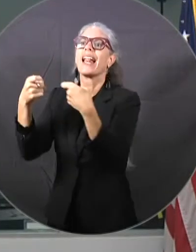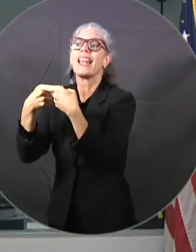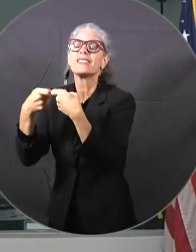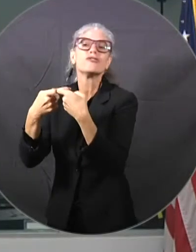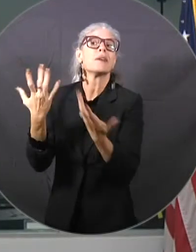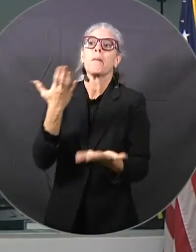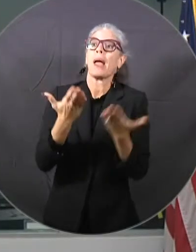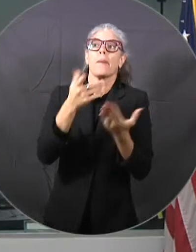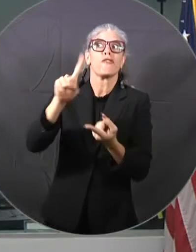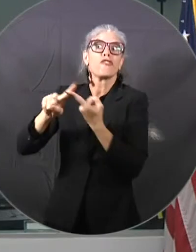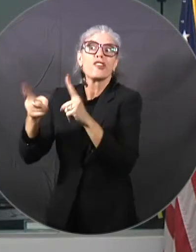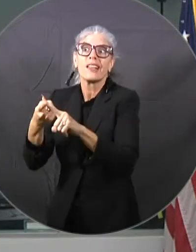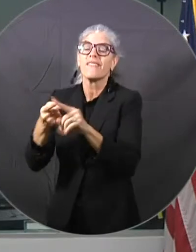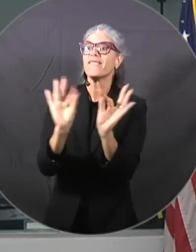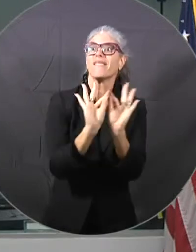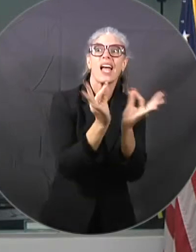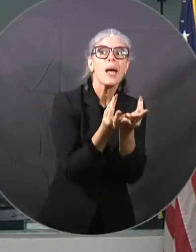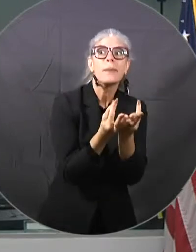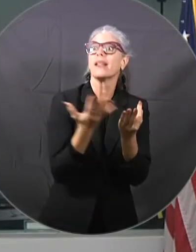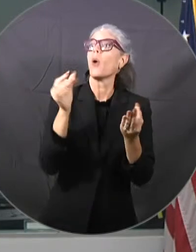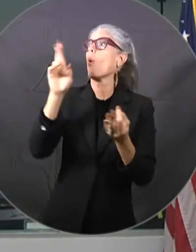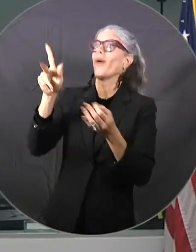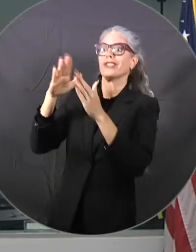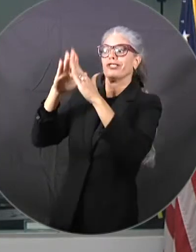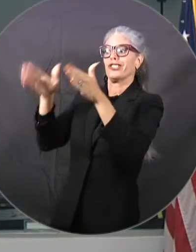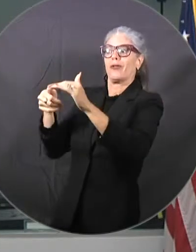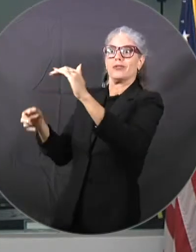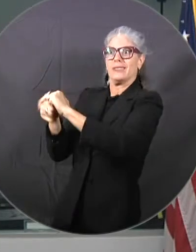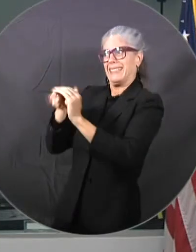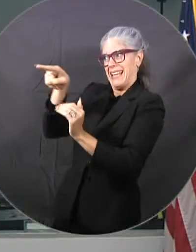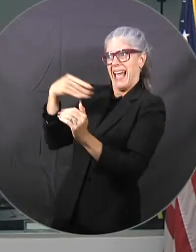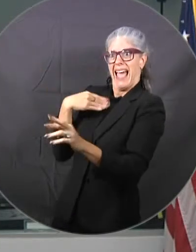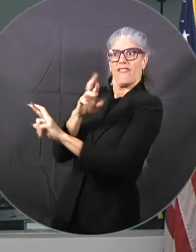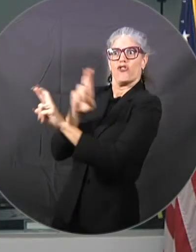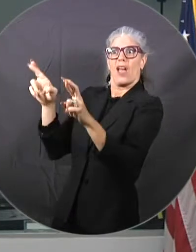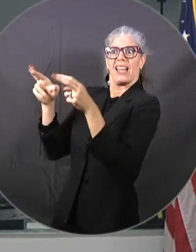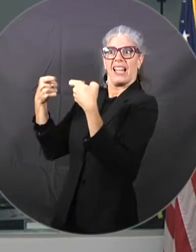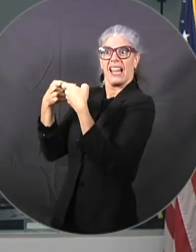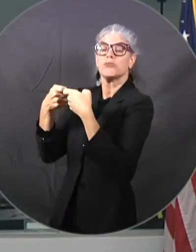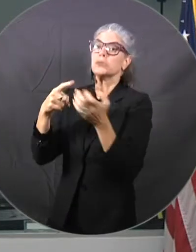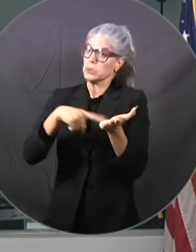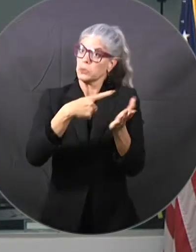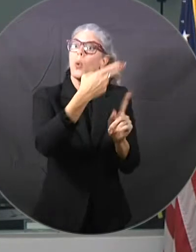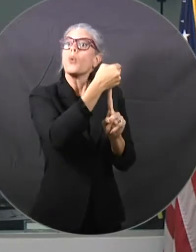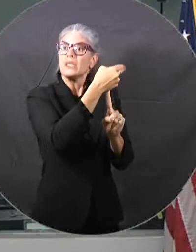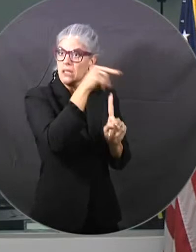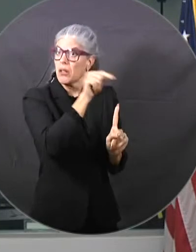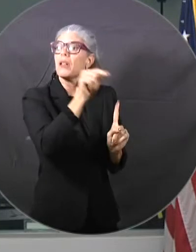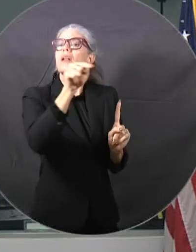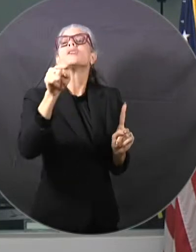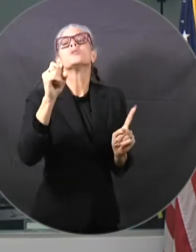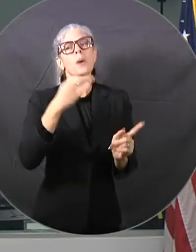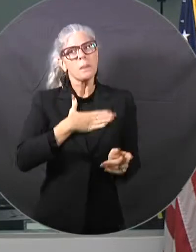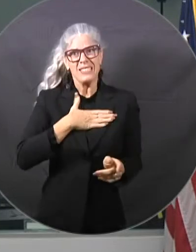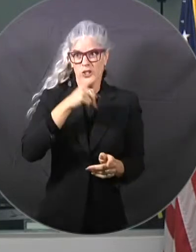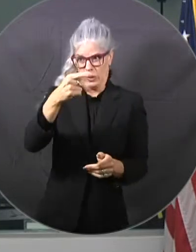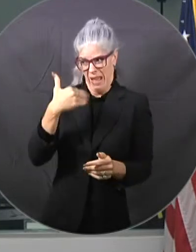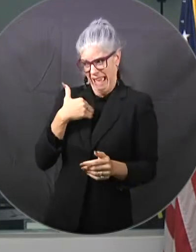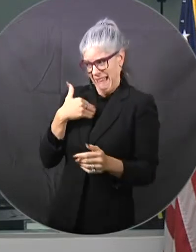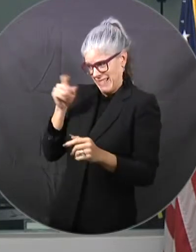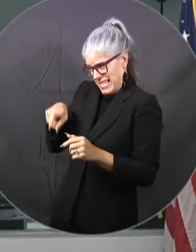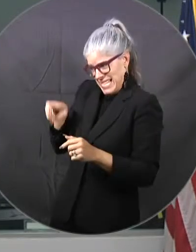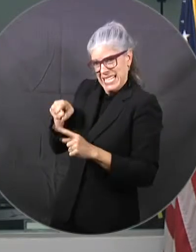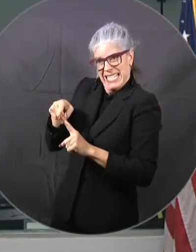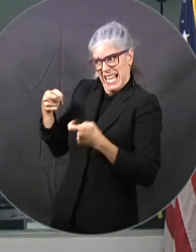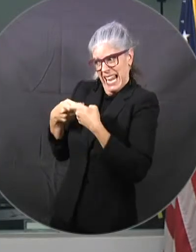to a shelter. You need to go to a hotel. Please make sure you're doing that. We have made a lot of resources available to you, the latest